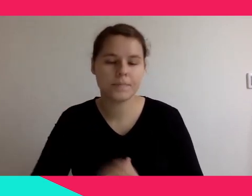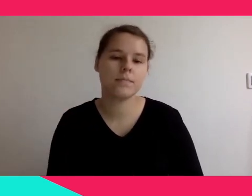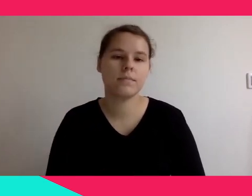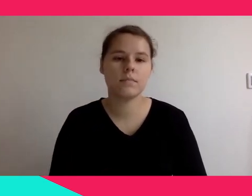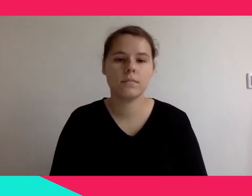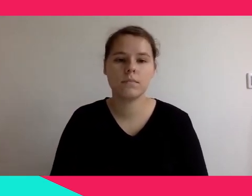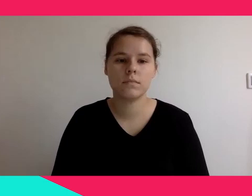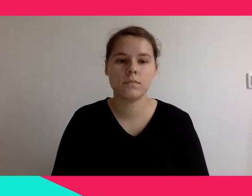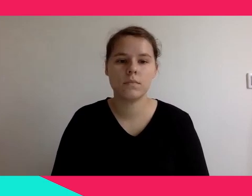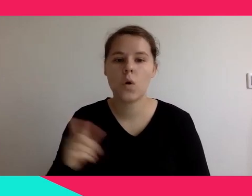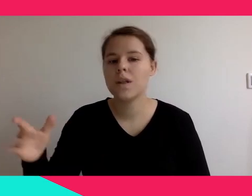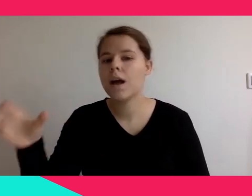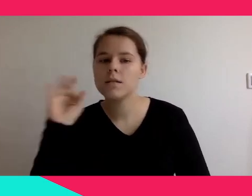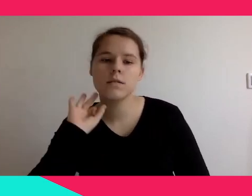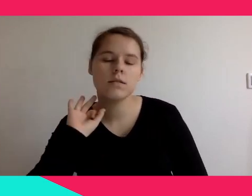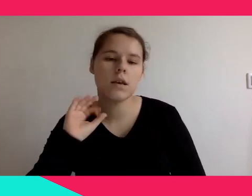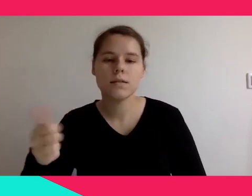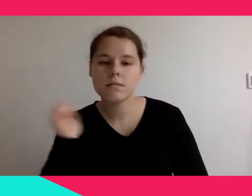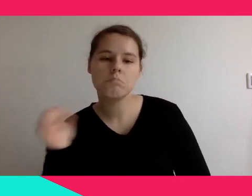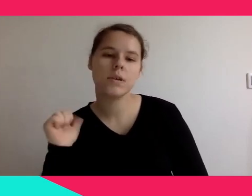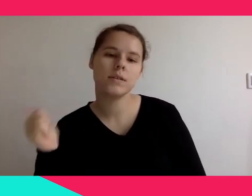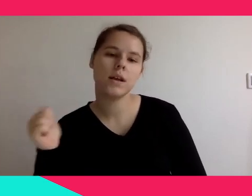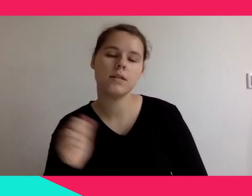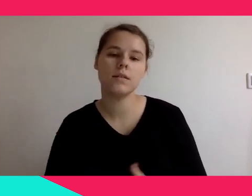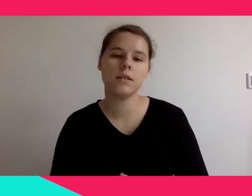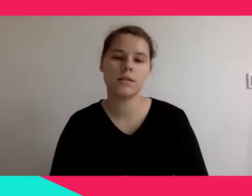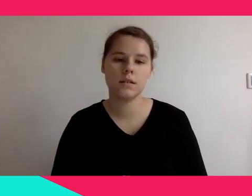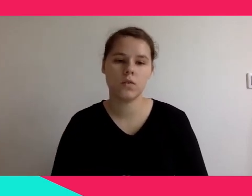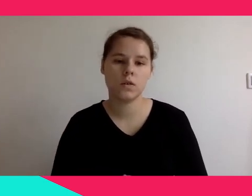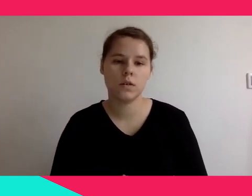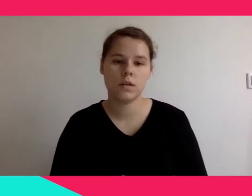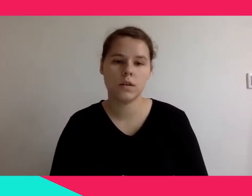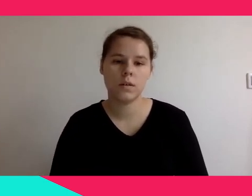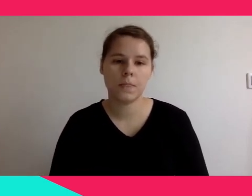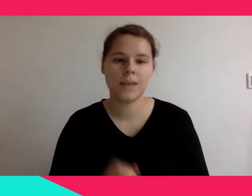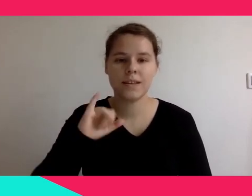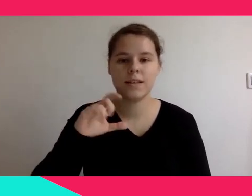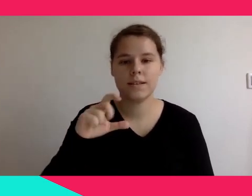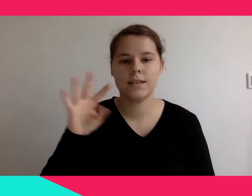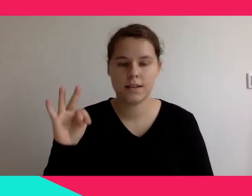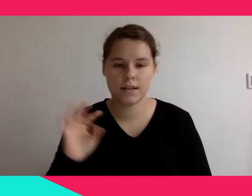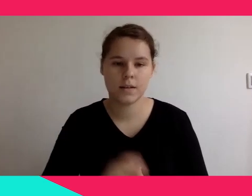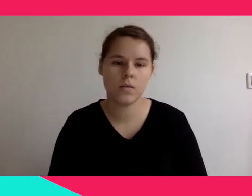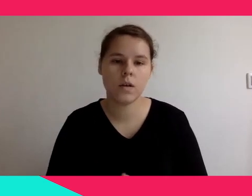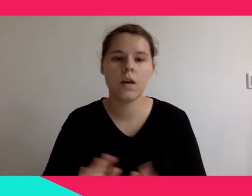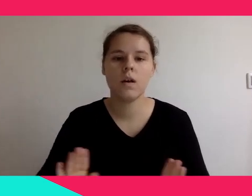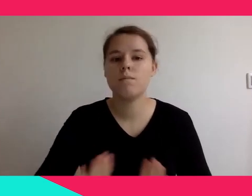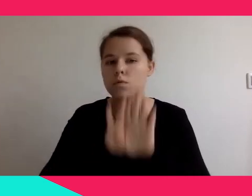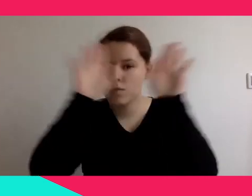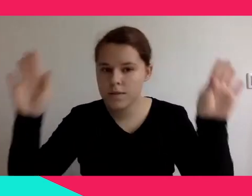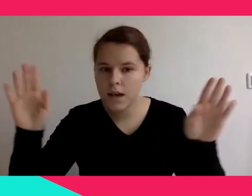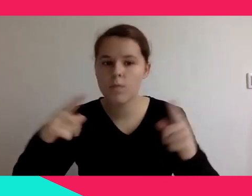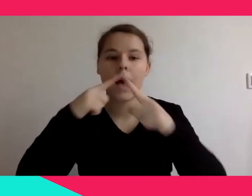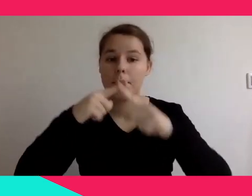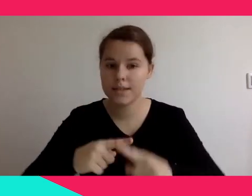the Network for Work Collections from World War II in Amsterdam. As project manager, she works on